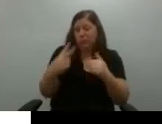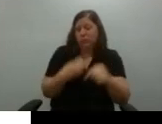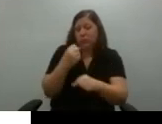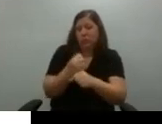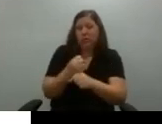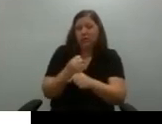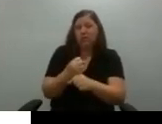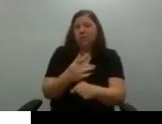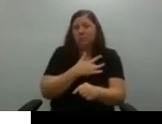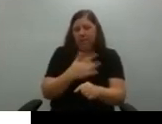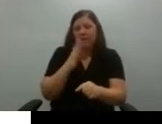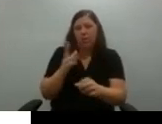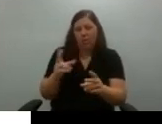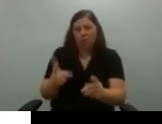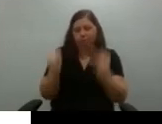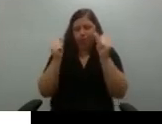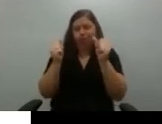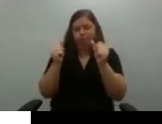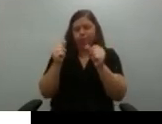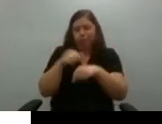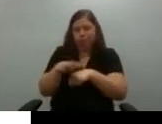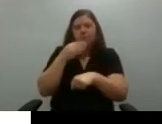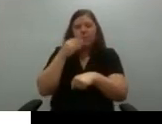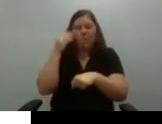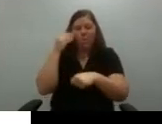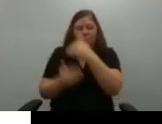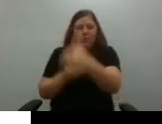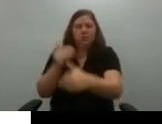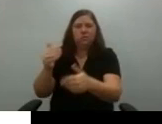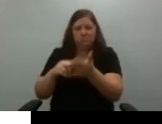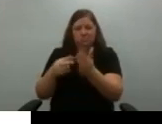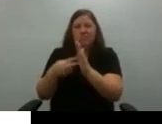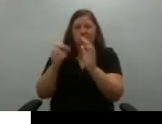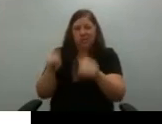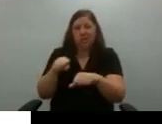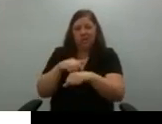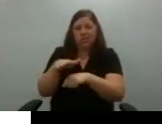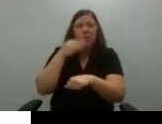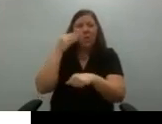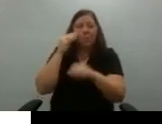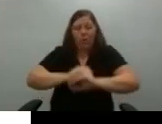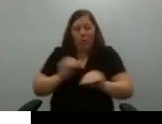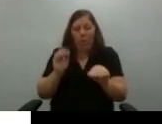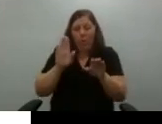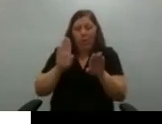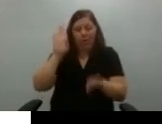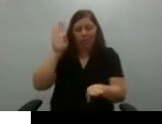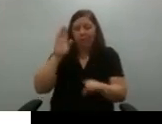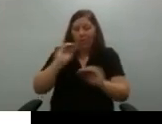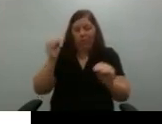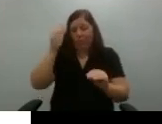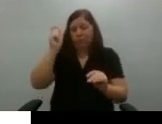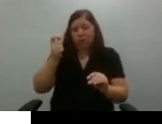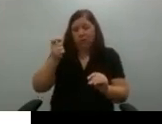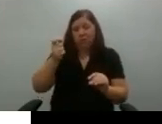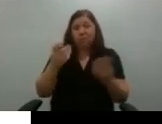called expedited removal proceedings, which means that you can be deported without a hearing before a judge.